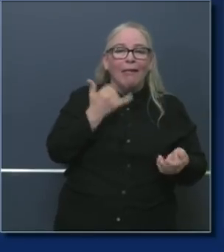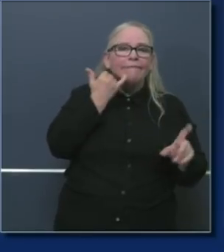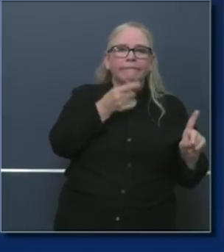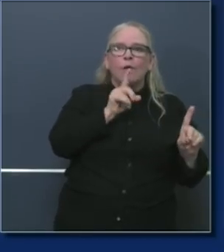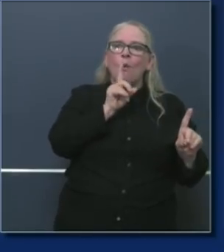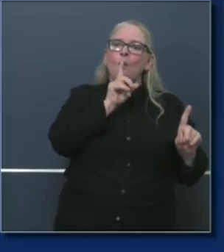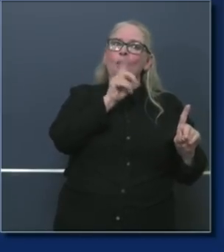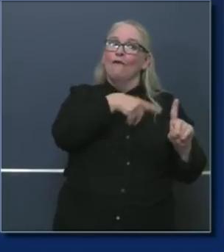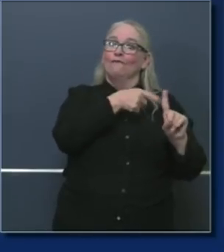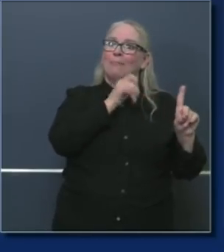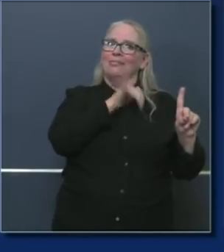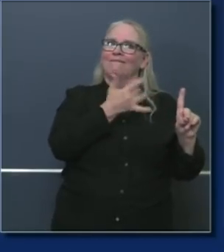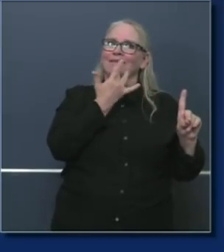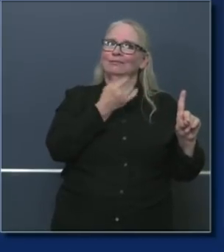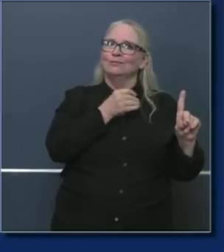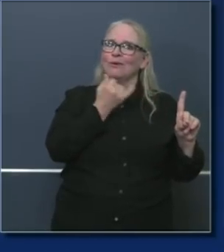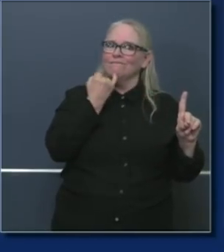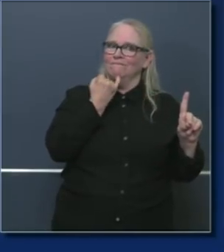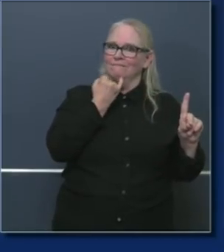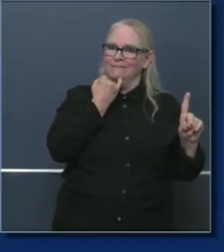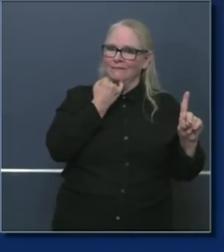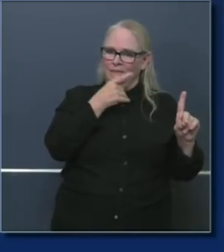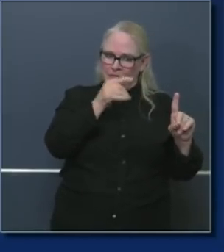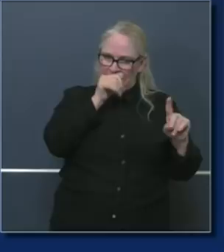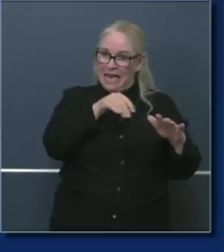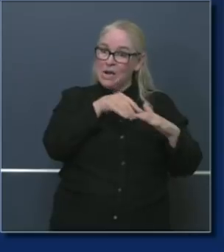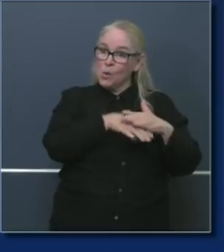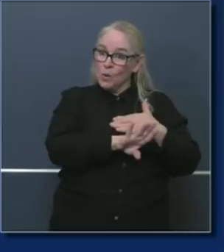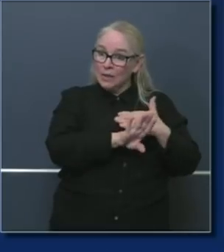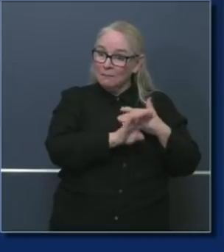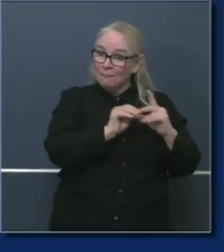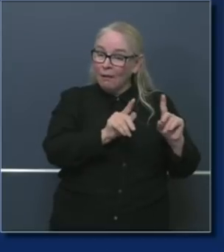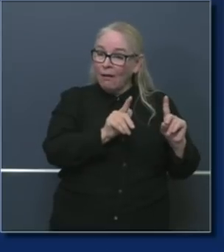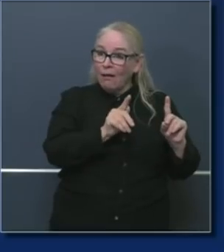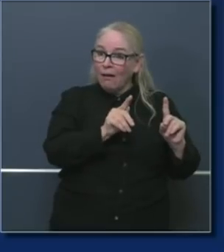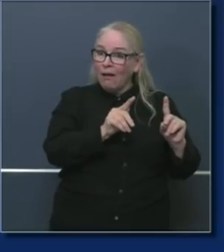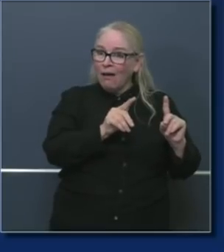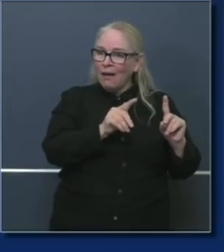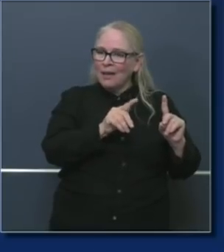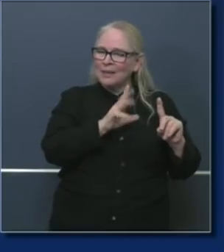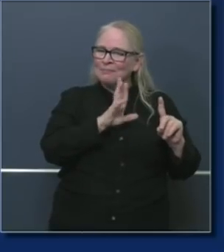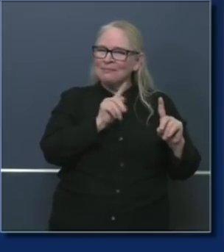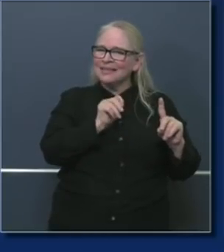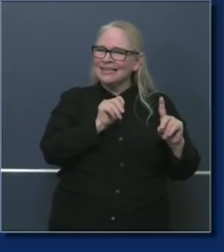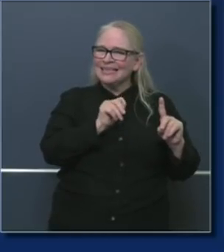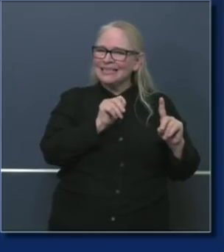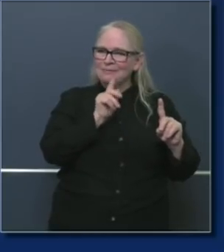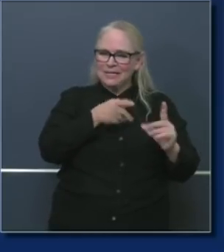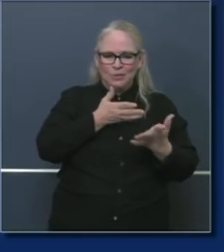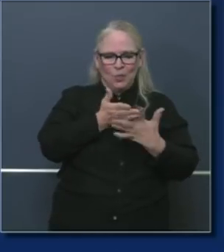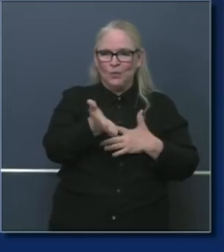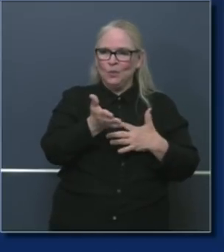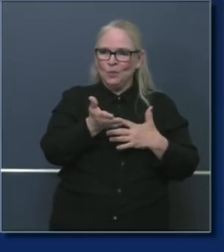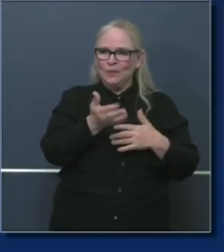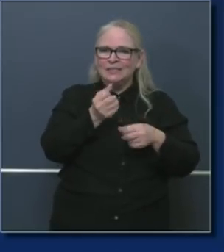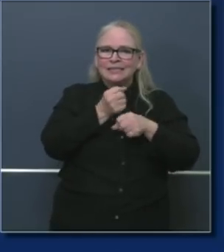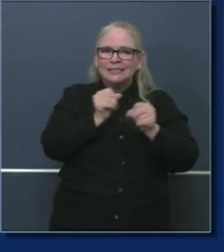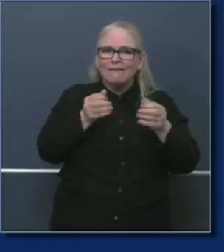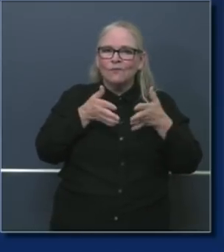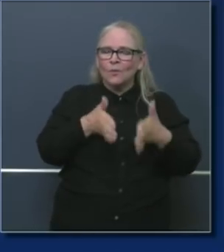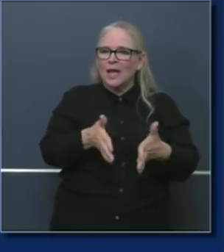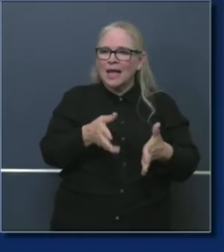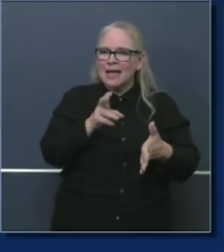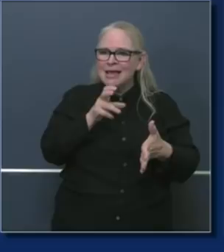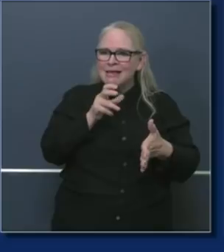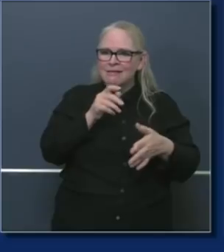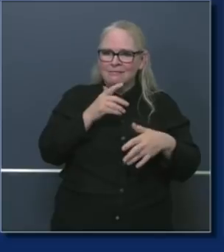favorite store, but to be able to go to that mall in a low-risk way. outdoor museums, as the governor mentioned,